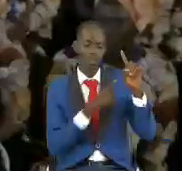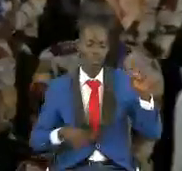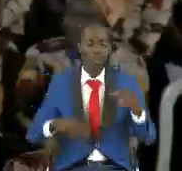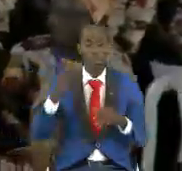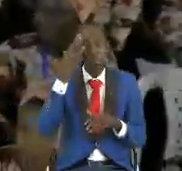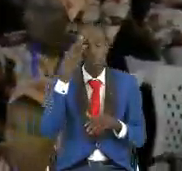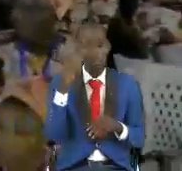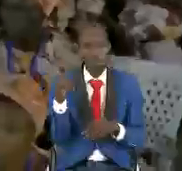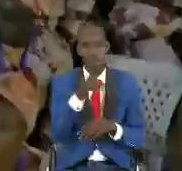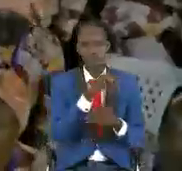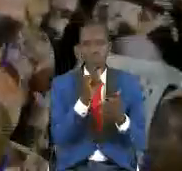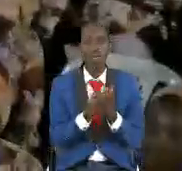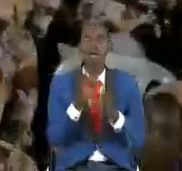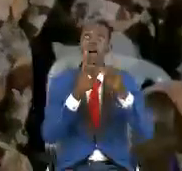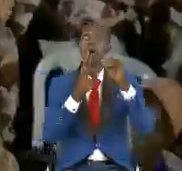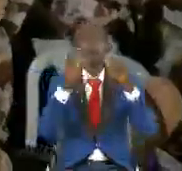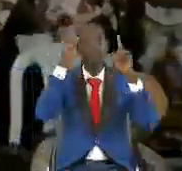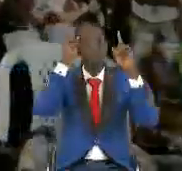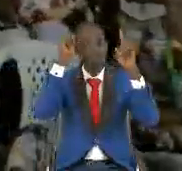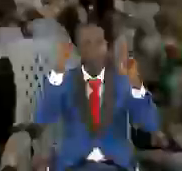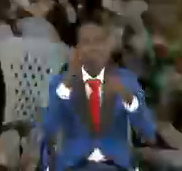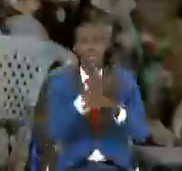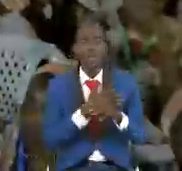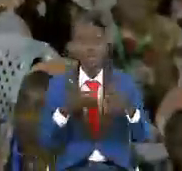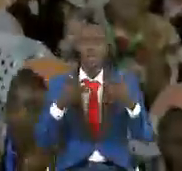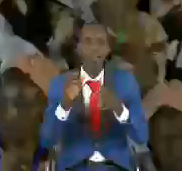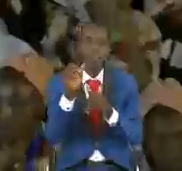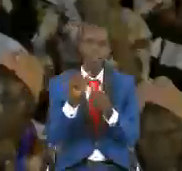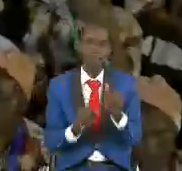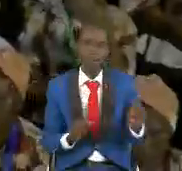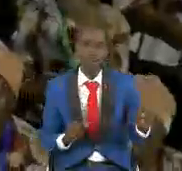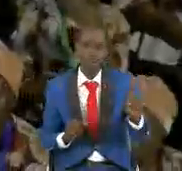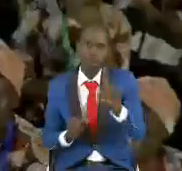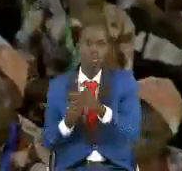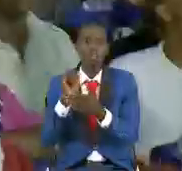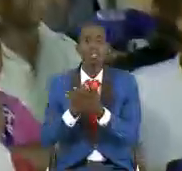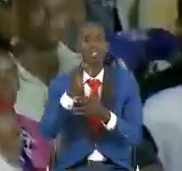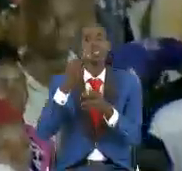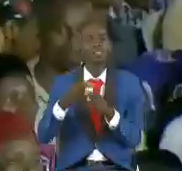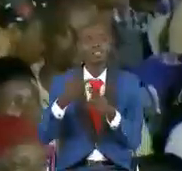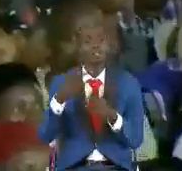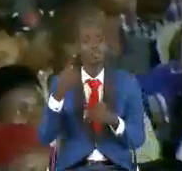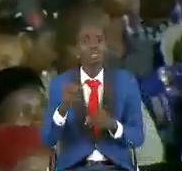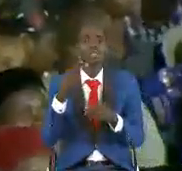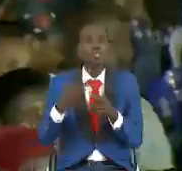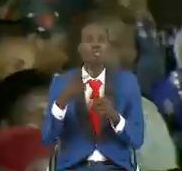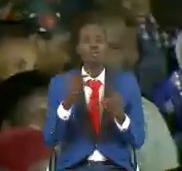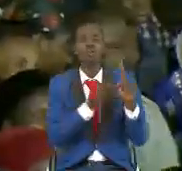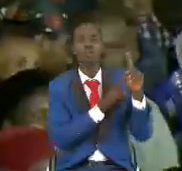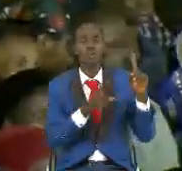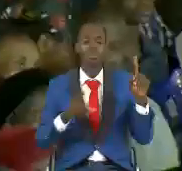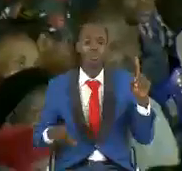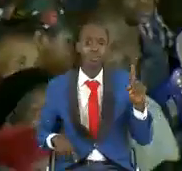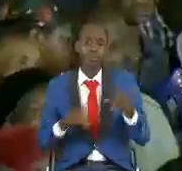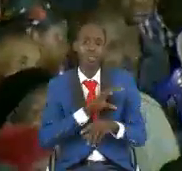are his. And let everyone that nameth the name of Christ